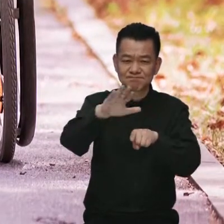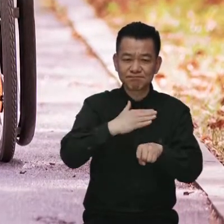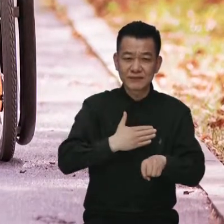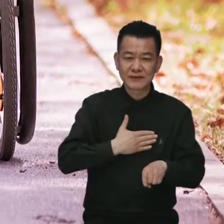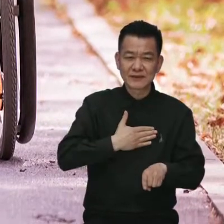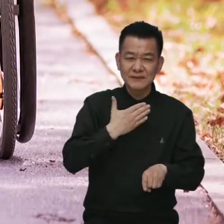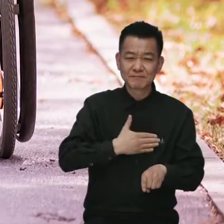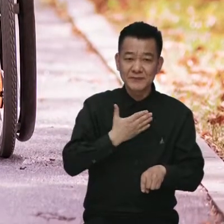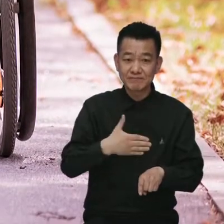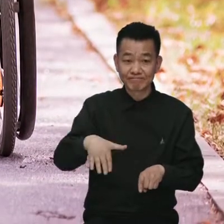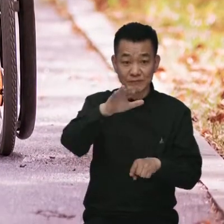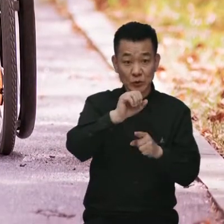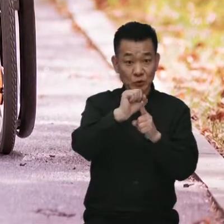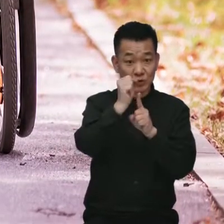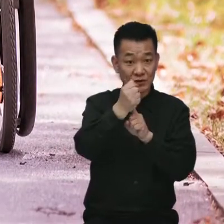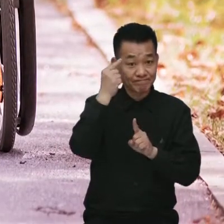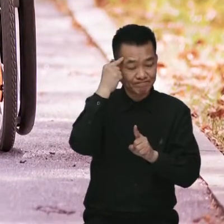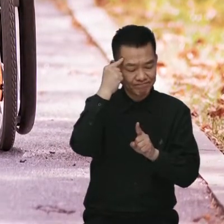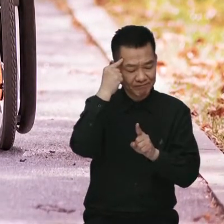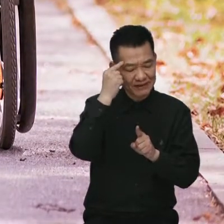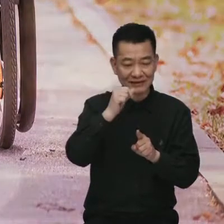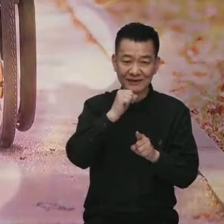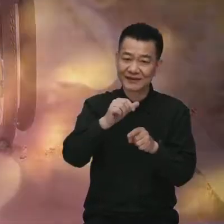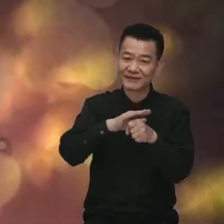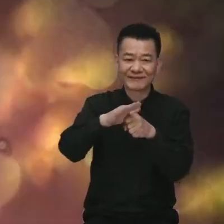perception that everyone needs to be happy.